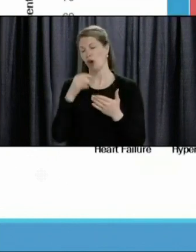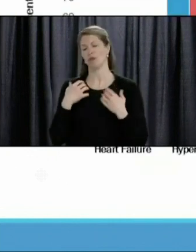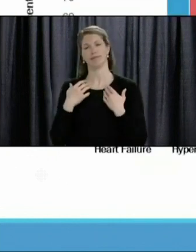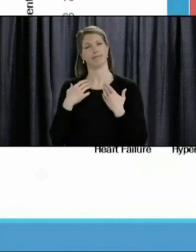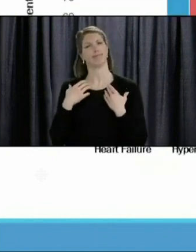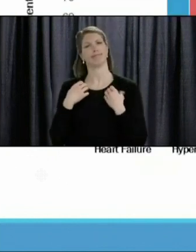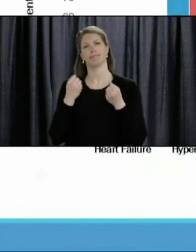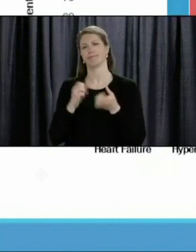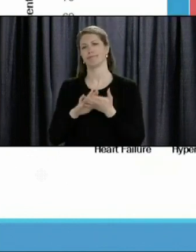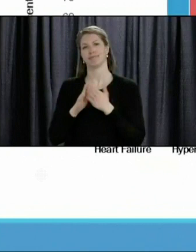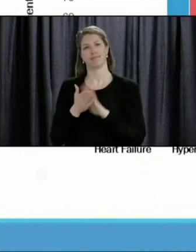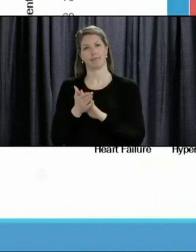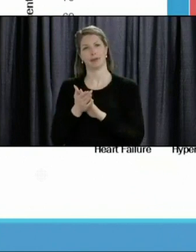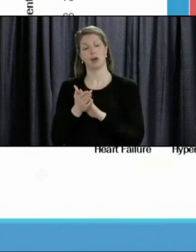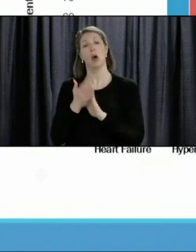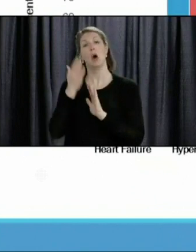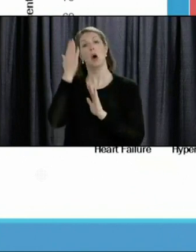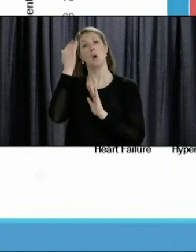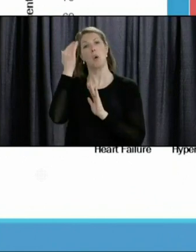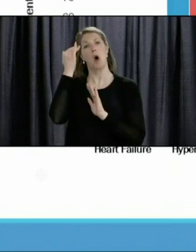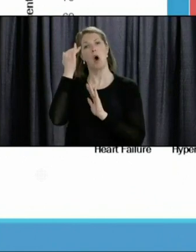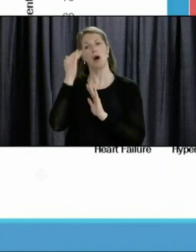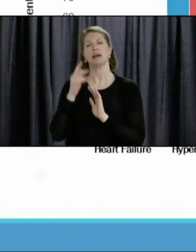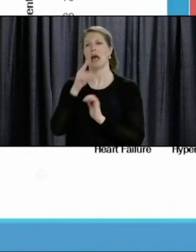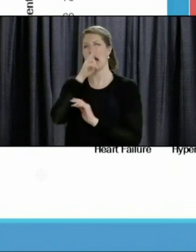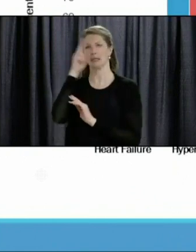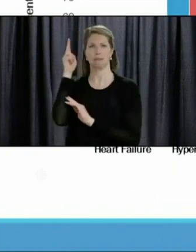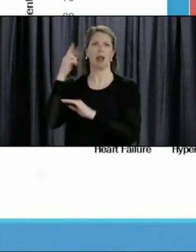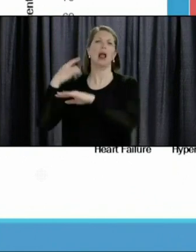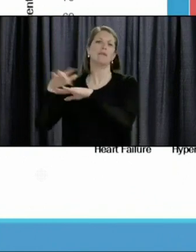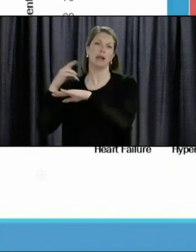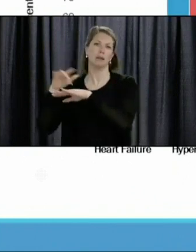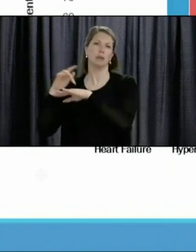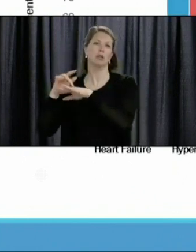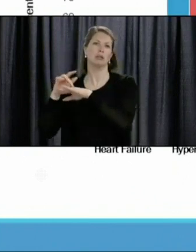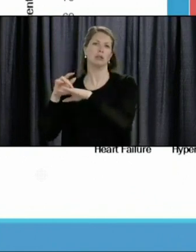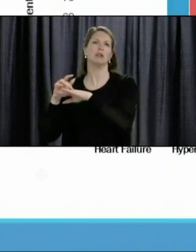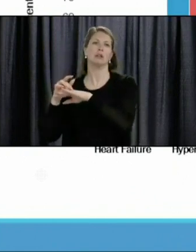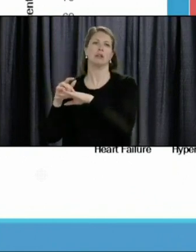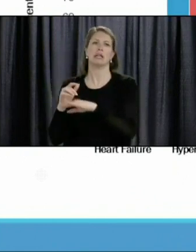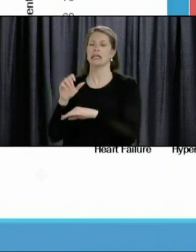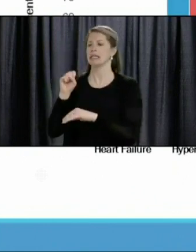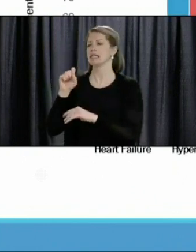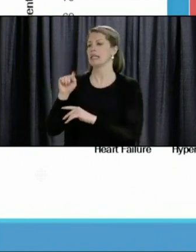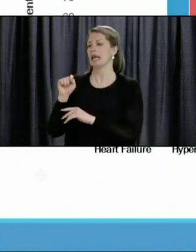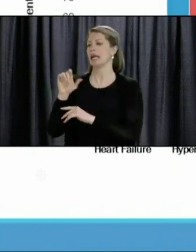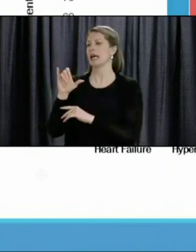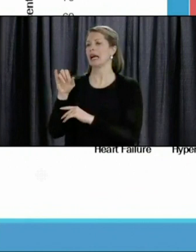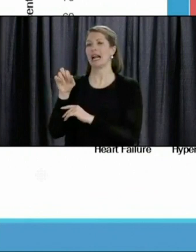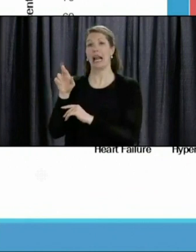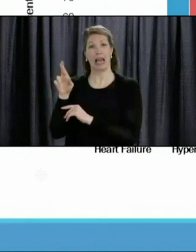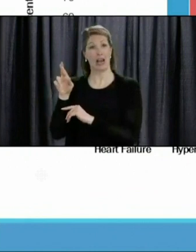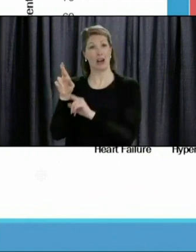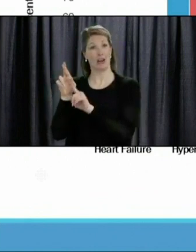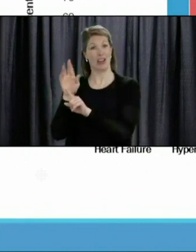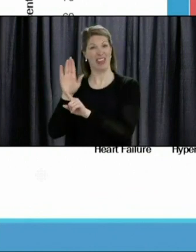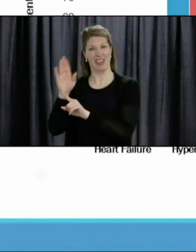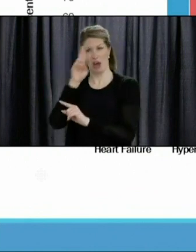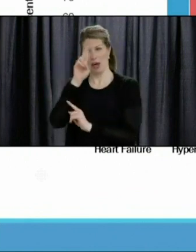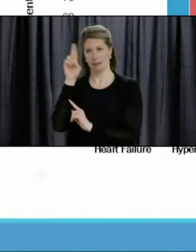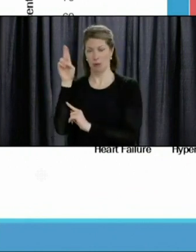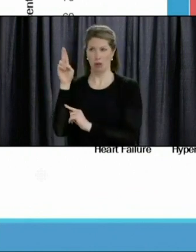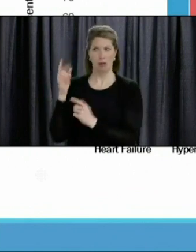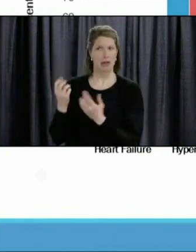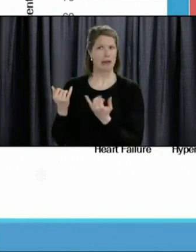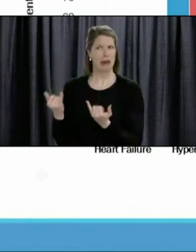the hospital is certainly there for you. Going to St. Clair's most days, I've realized they have transformed the healthcare system so that it's